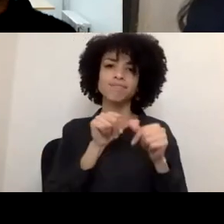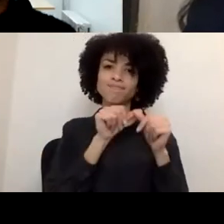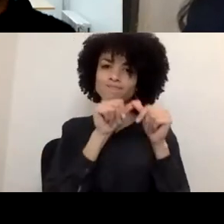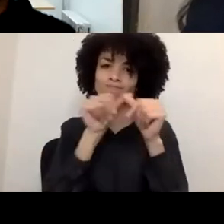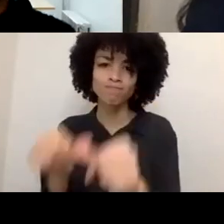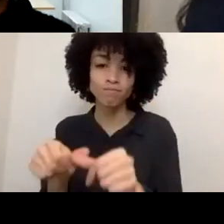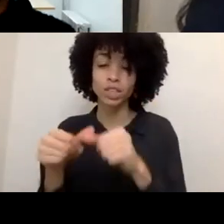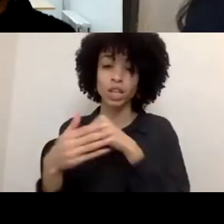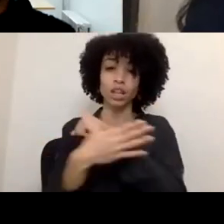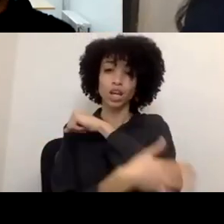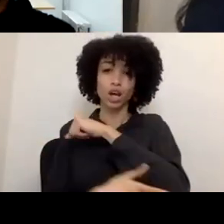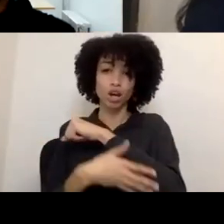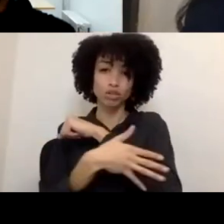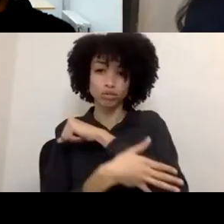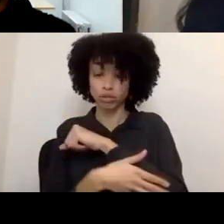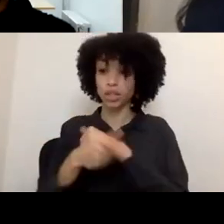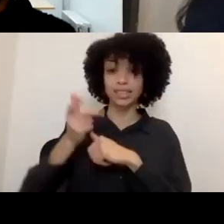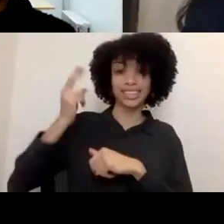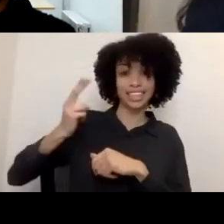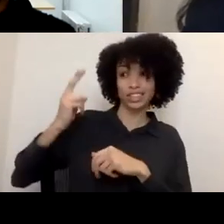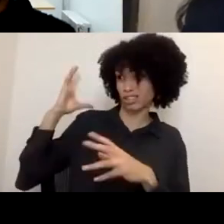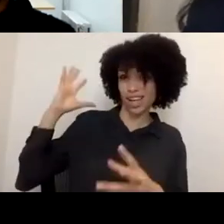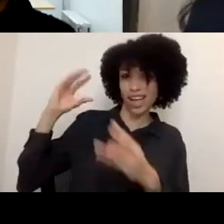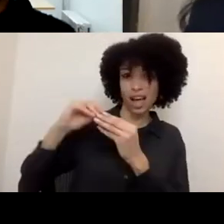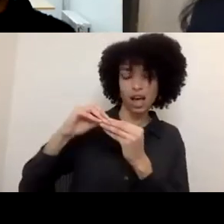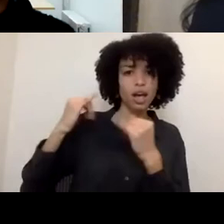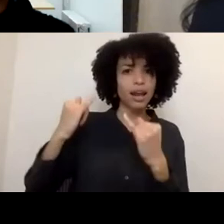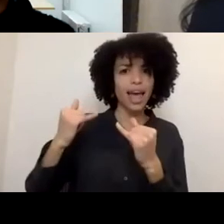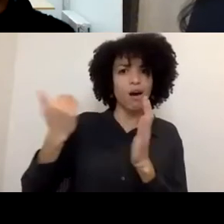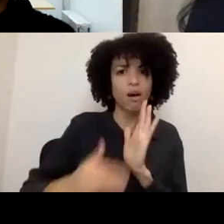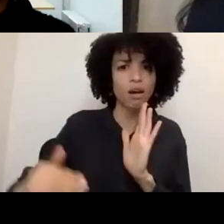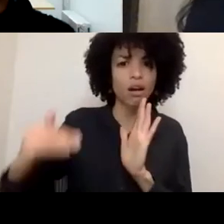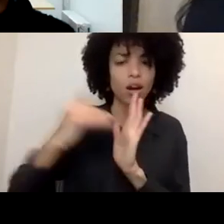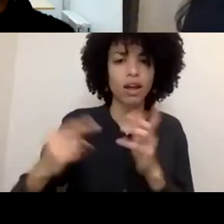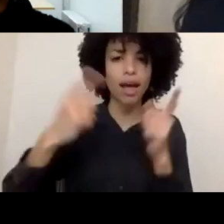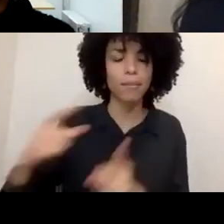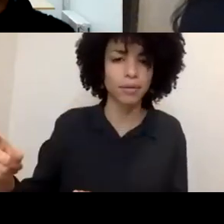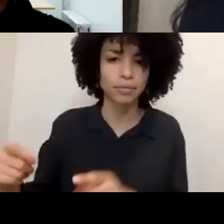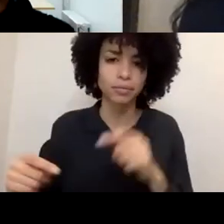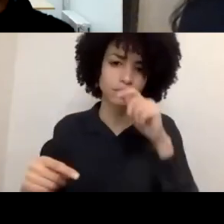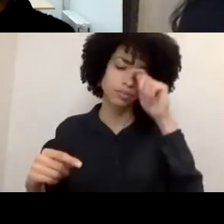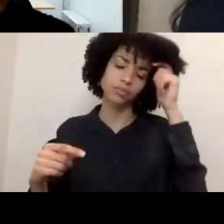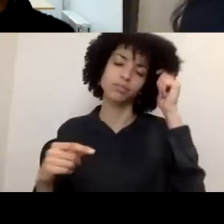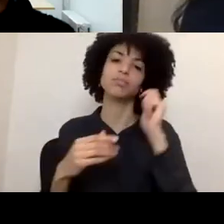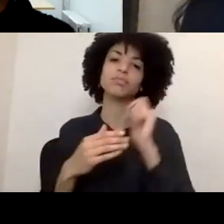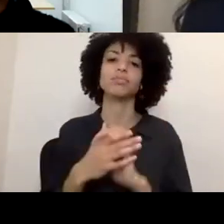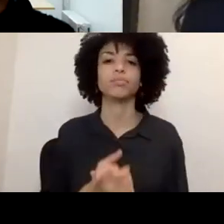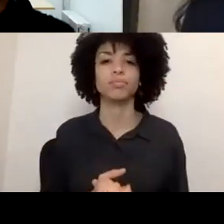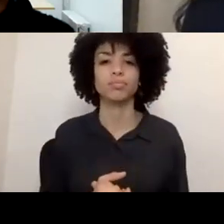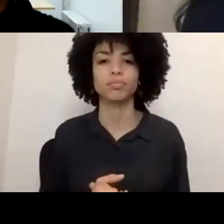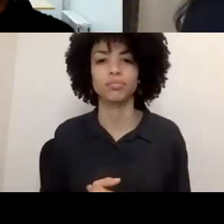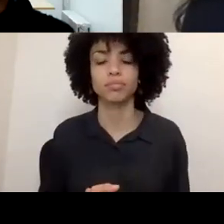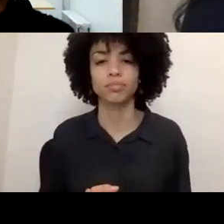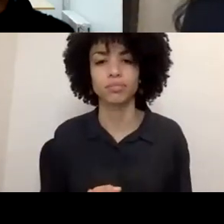the spectacle of fire in every generation. The culture wars continue through justificatory innocence and willed